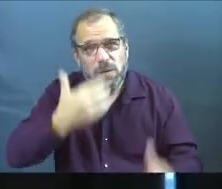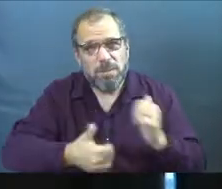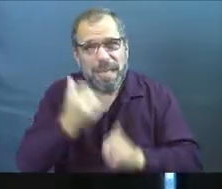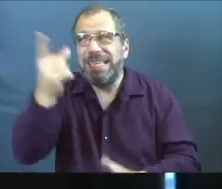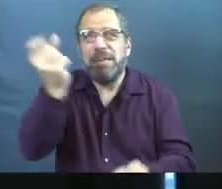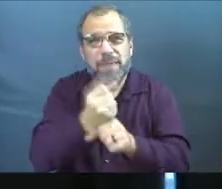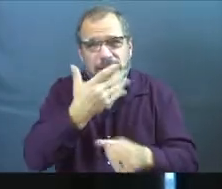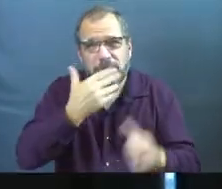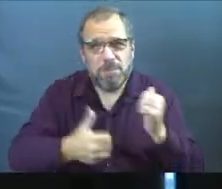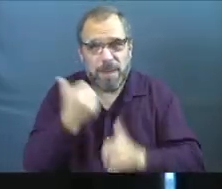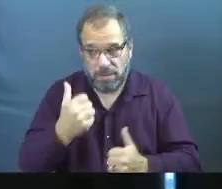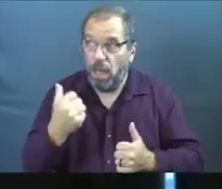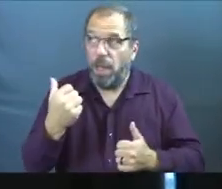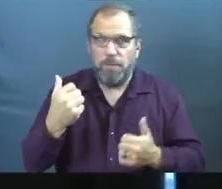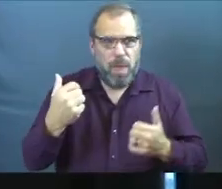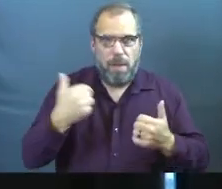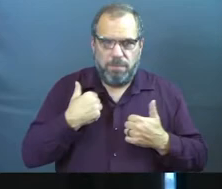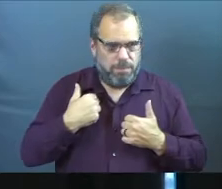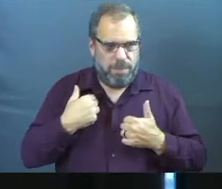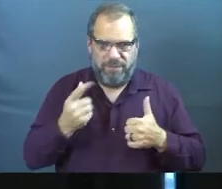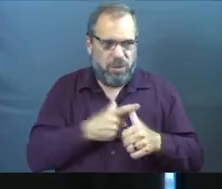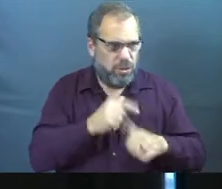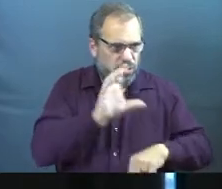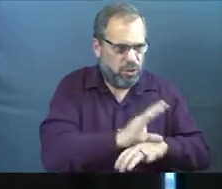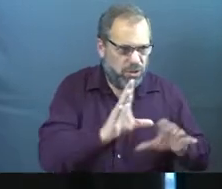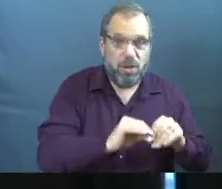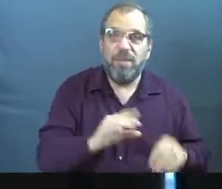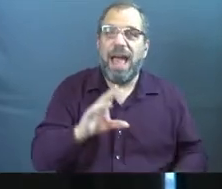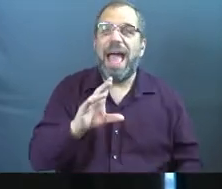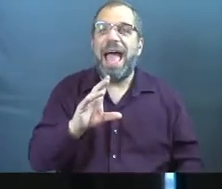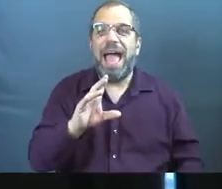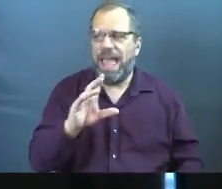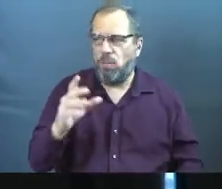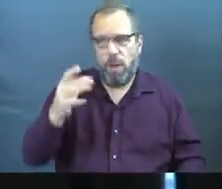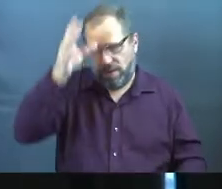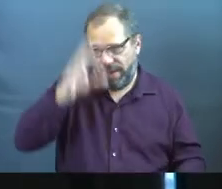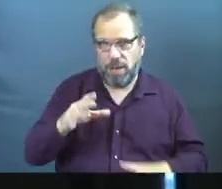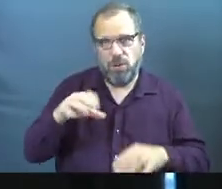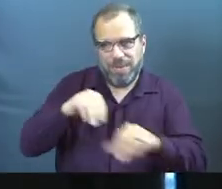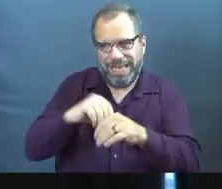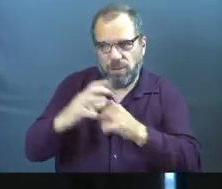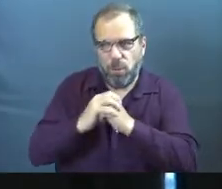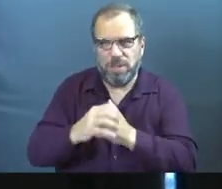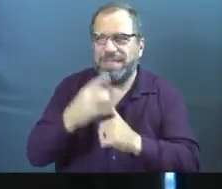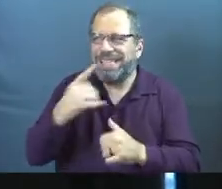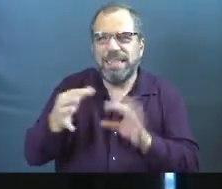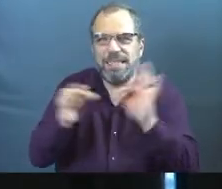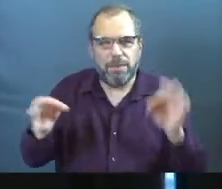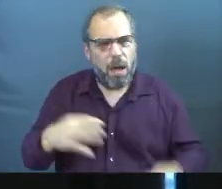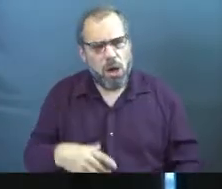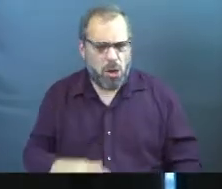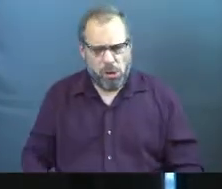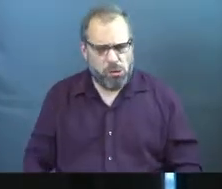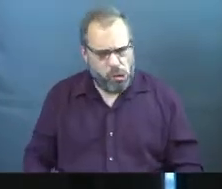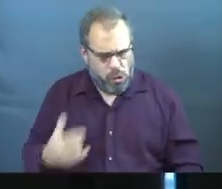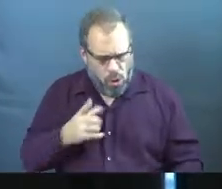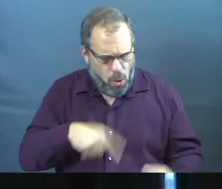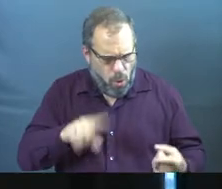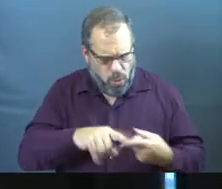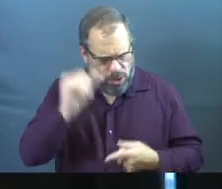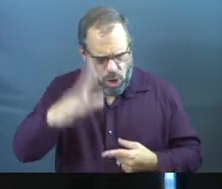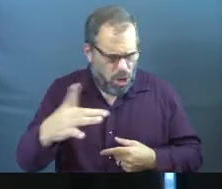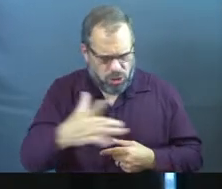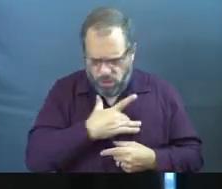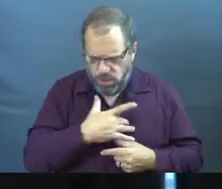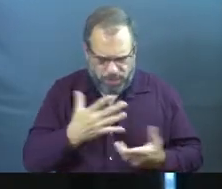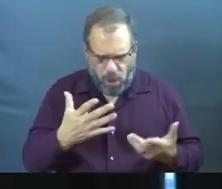He's going to make it what's best. We had this conversation before first service, and David Weiss, one of the guys who plays on the worship team here, he said this really cool thing. He was like, yeah, he's like, when God